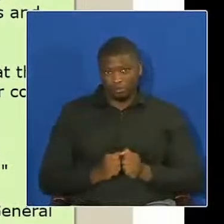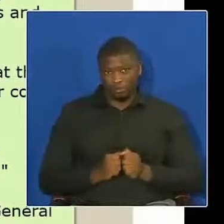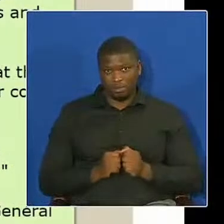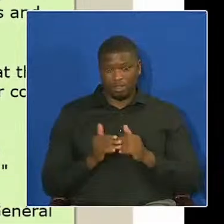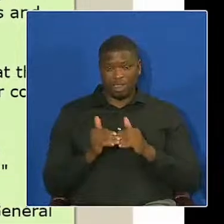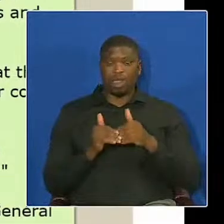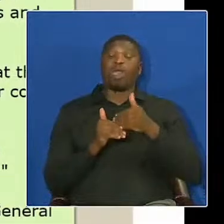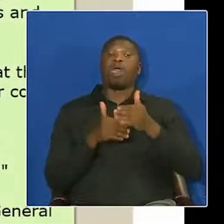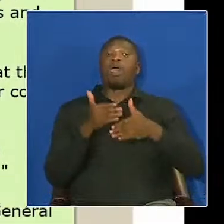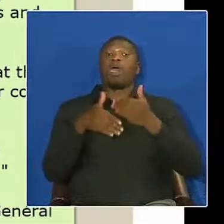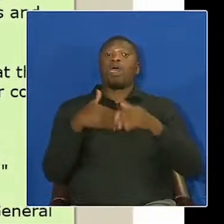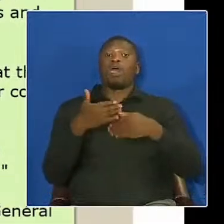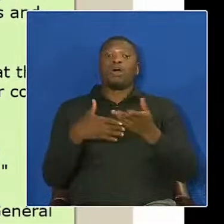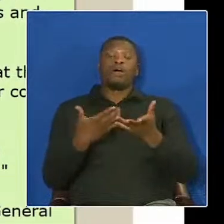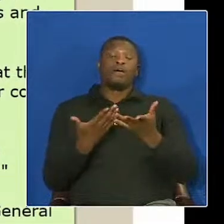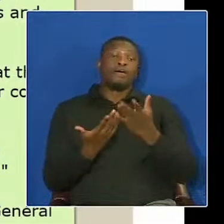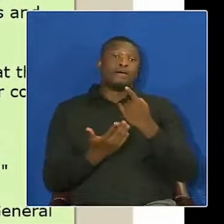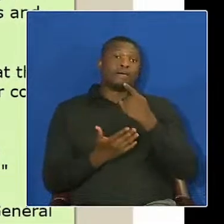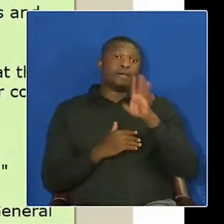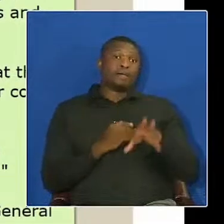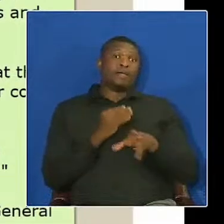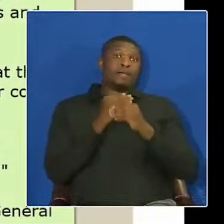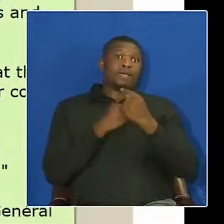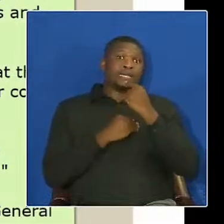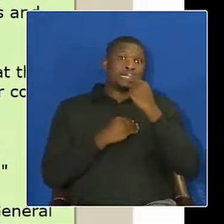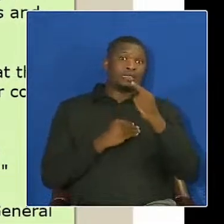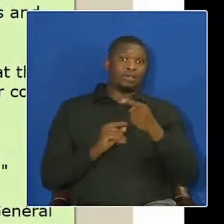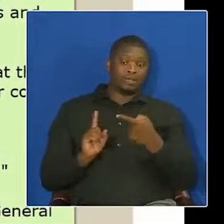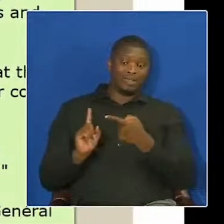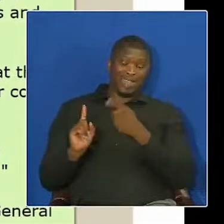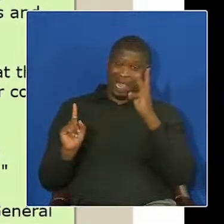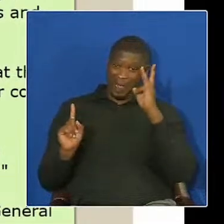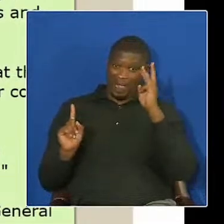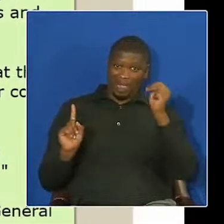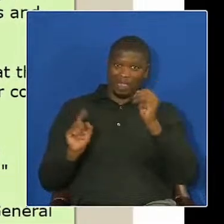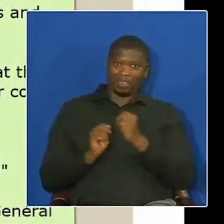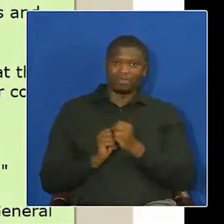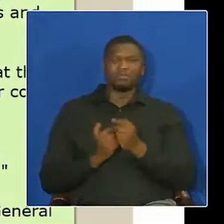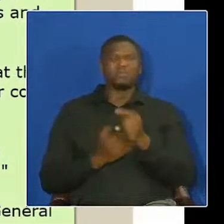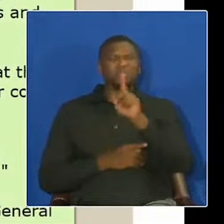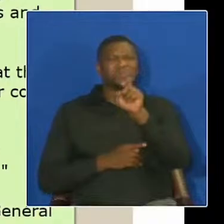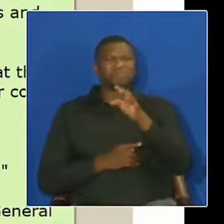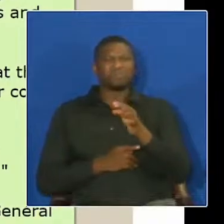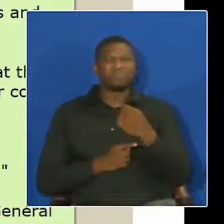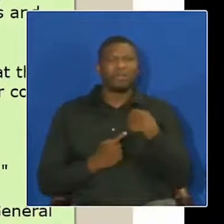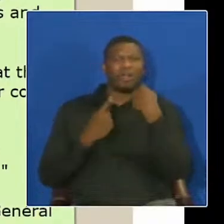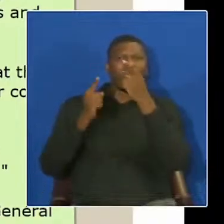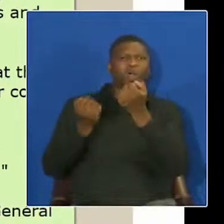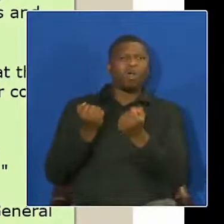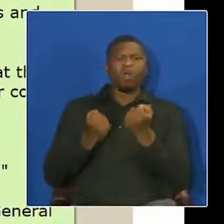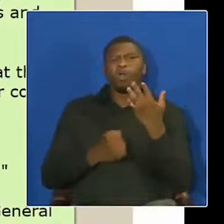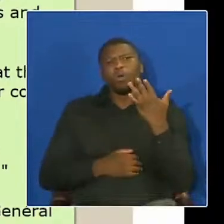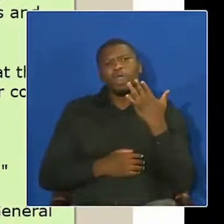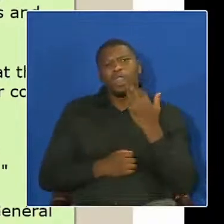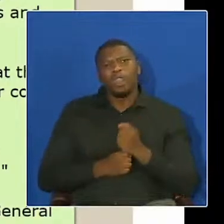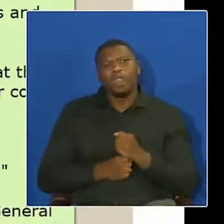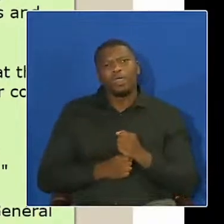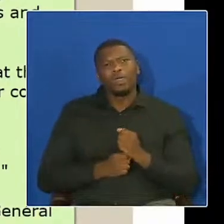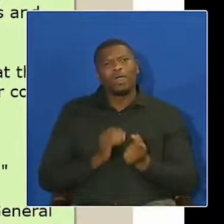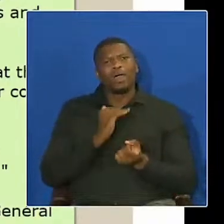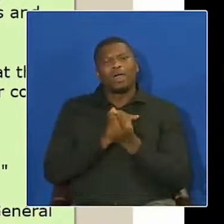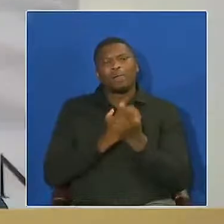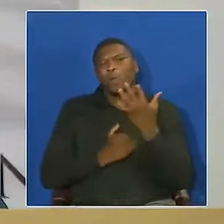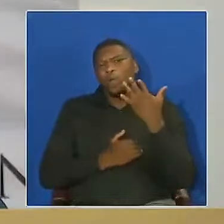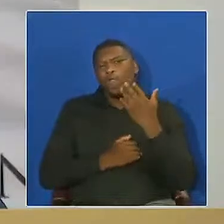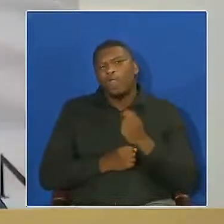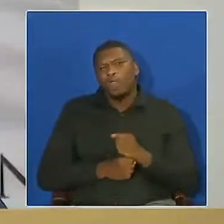then it goes on then to say Nkwanase was appointed by... General, before you go on, when was the hearing? Do you know when that hearing took